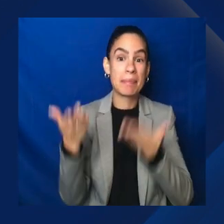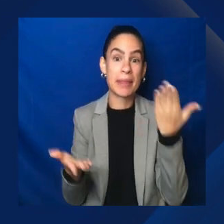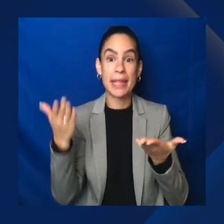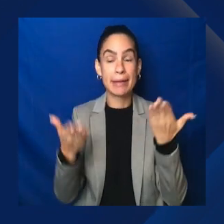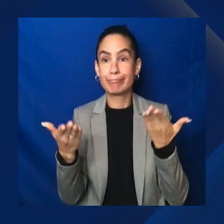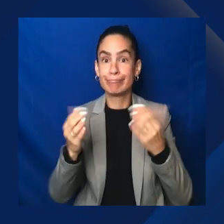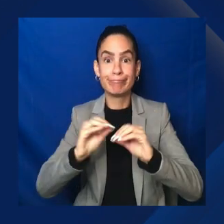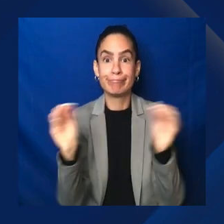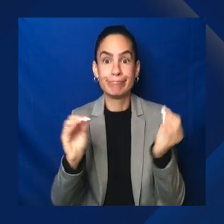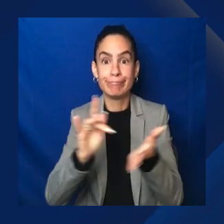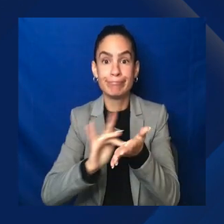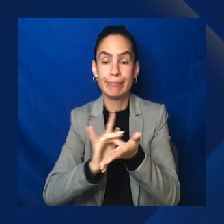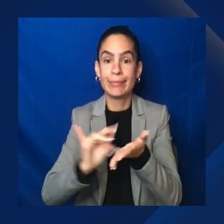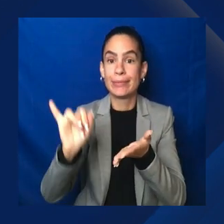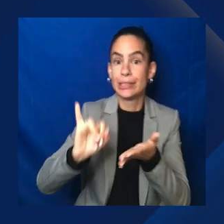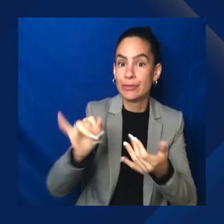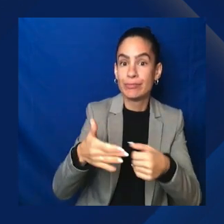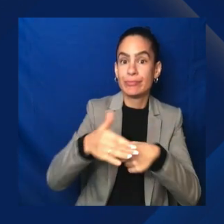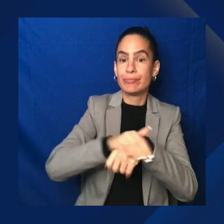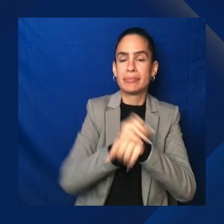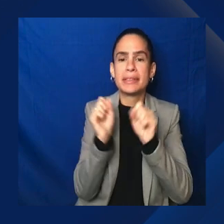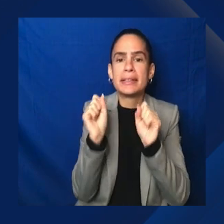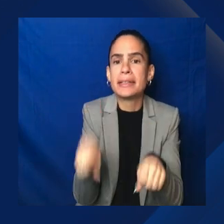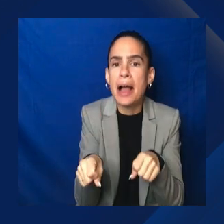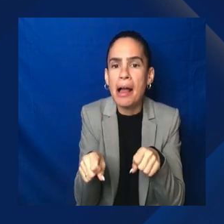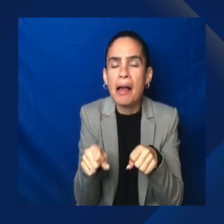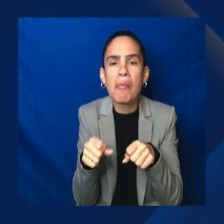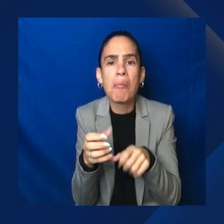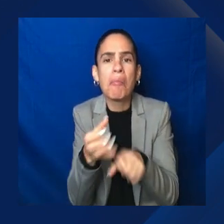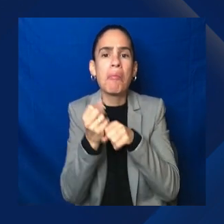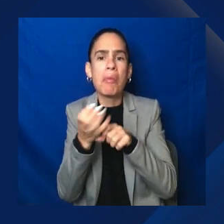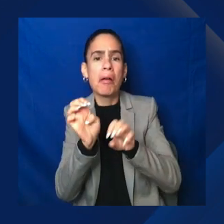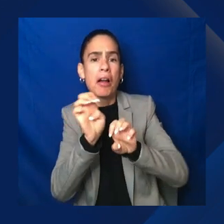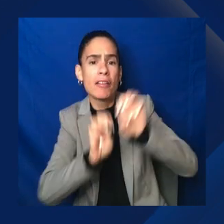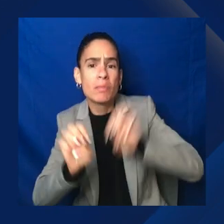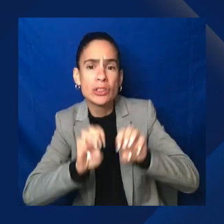evaluated. That's a very, very scary thought.